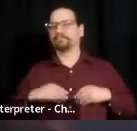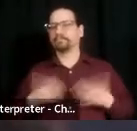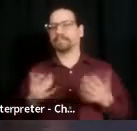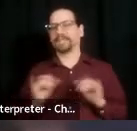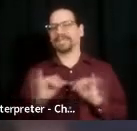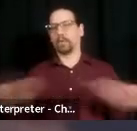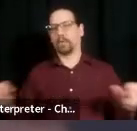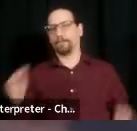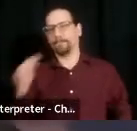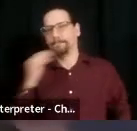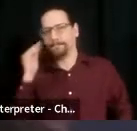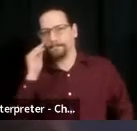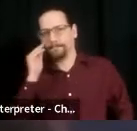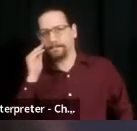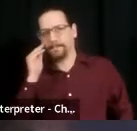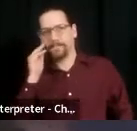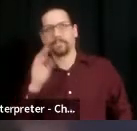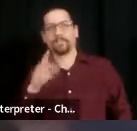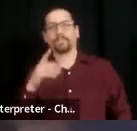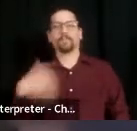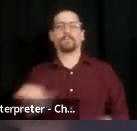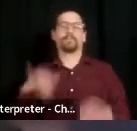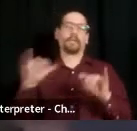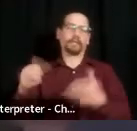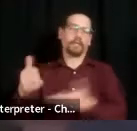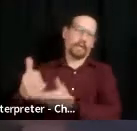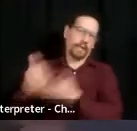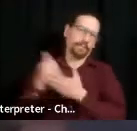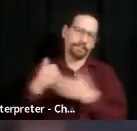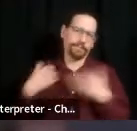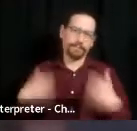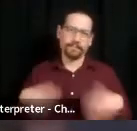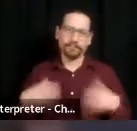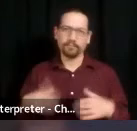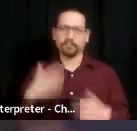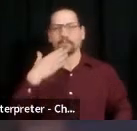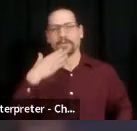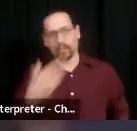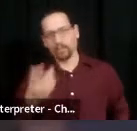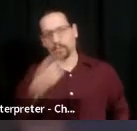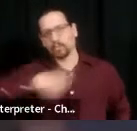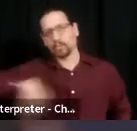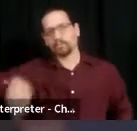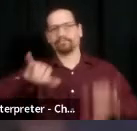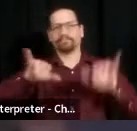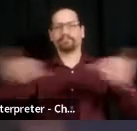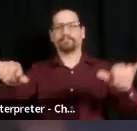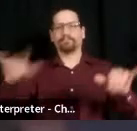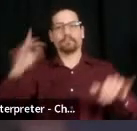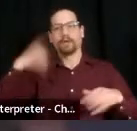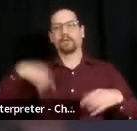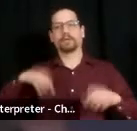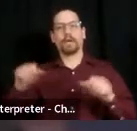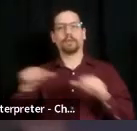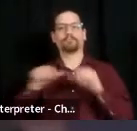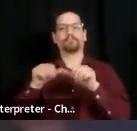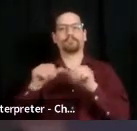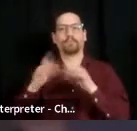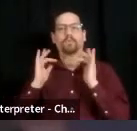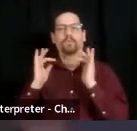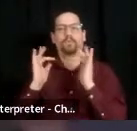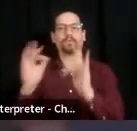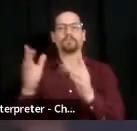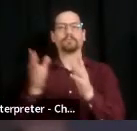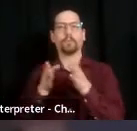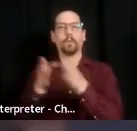difference in us being able to keep the roads clear, making sure that it's safe out